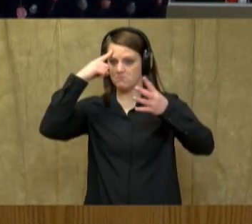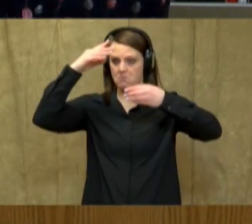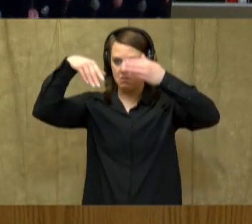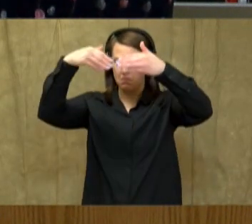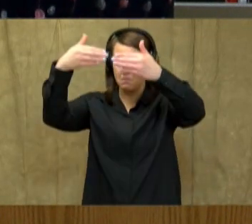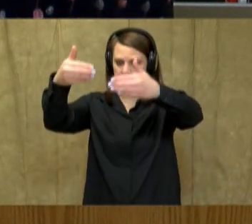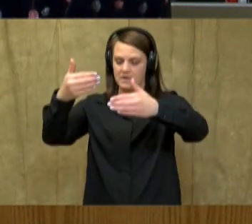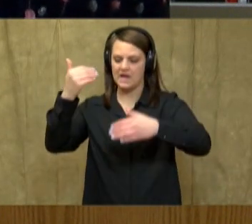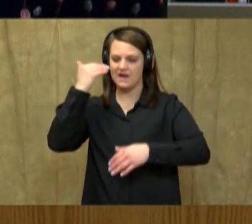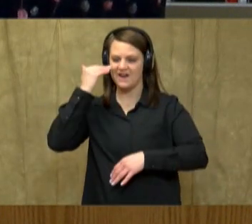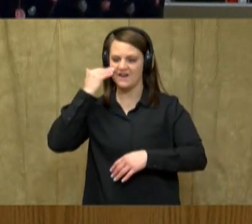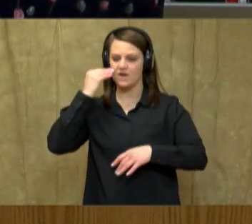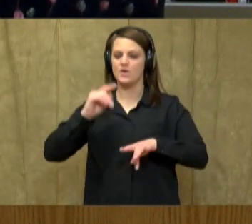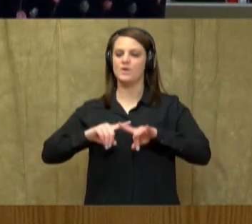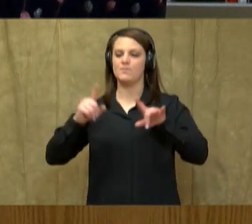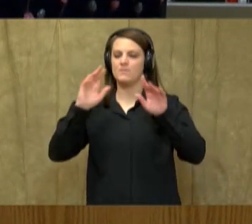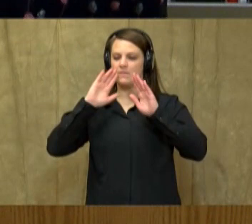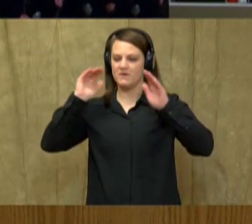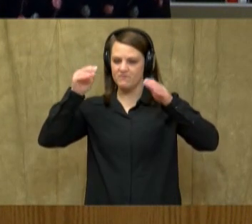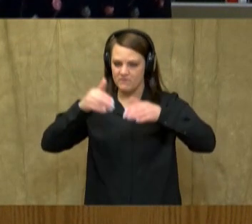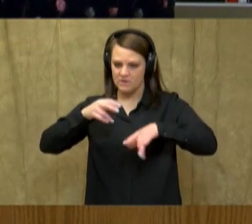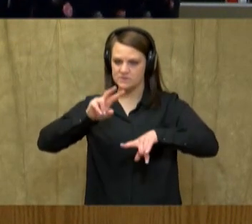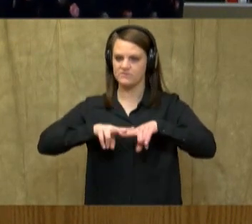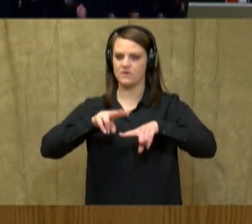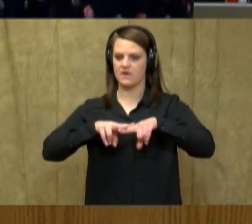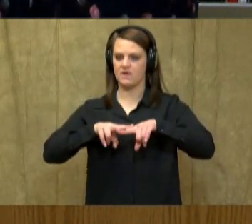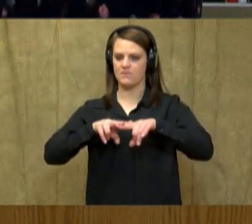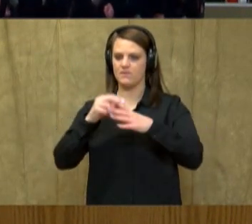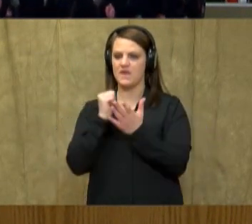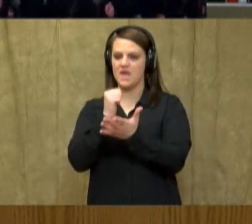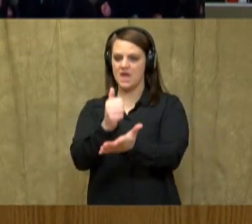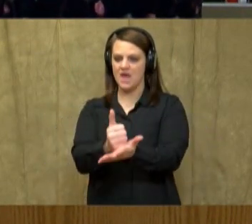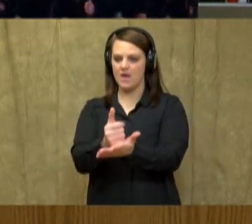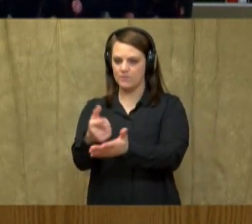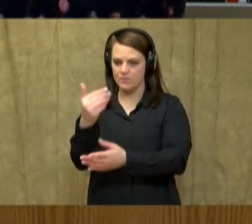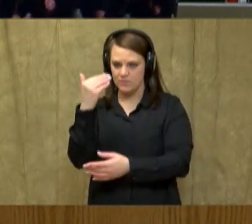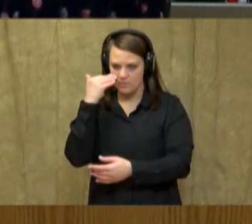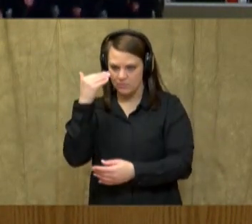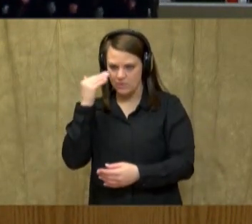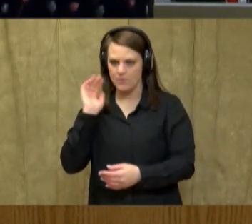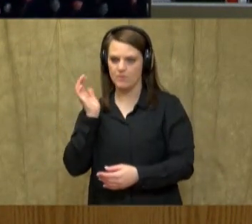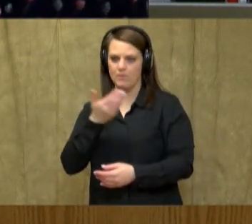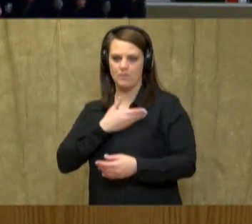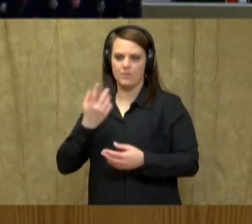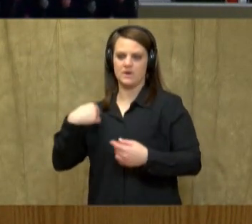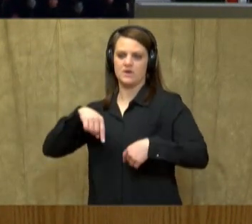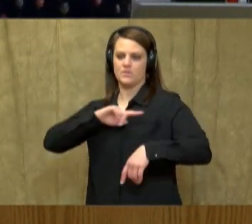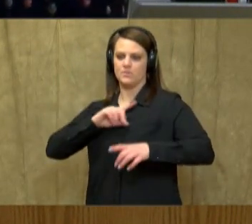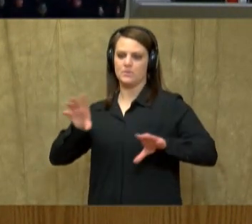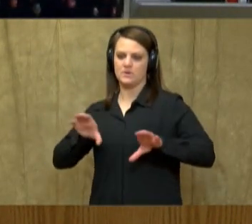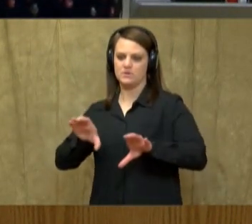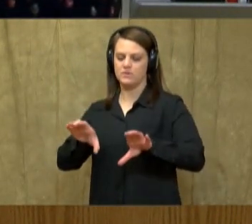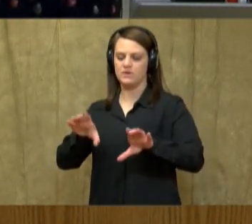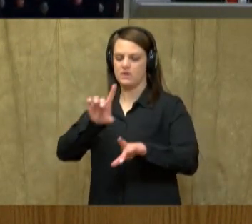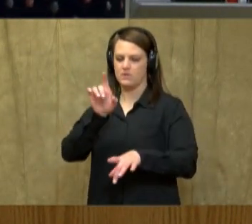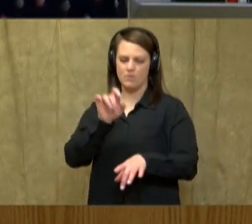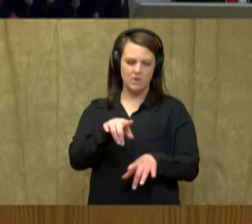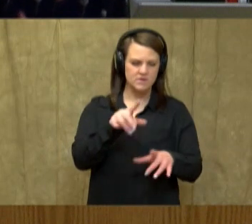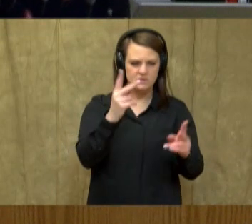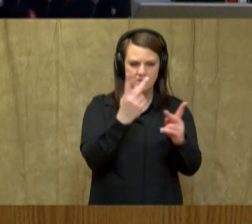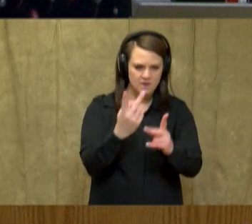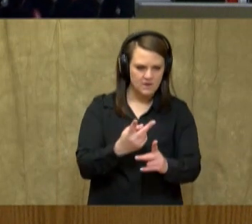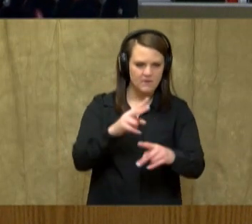process. Remember, focus on your vocabulary, and that will help you know exactly where we stand or help you figure out the questions to the